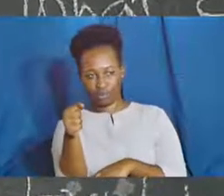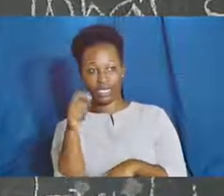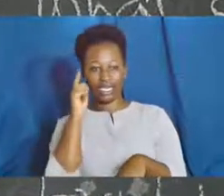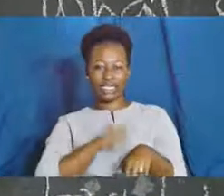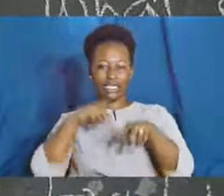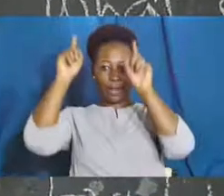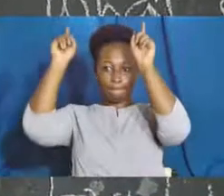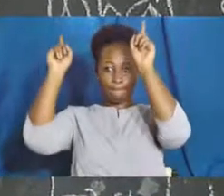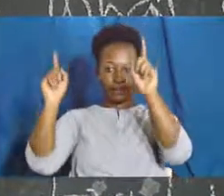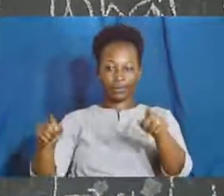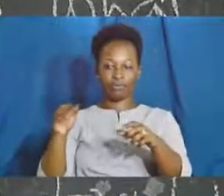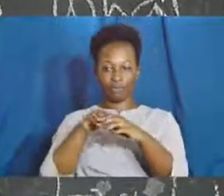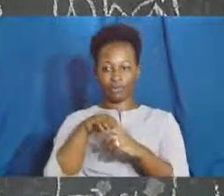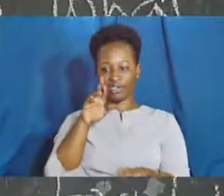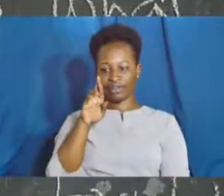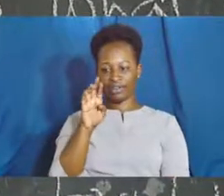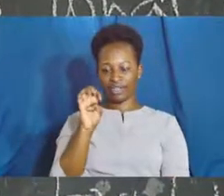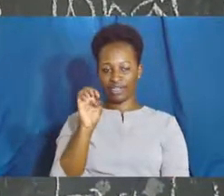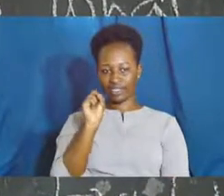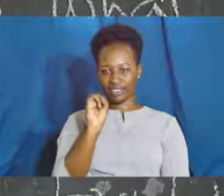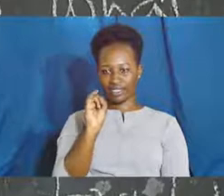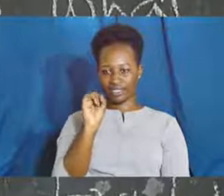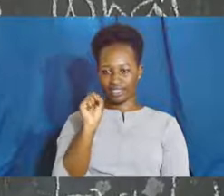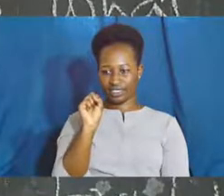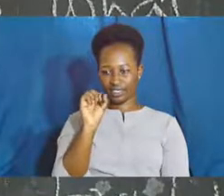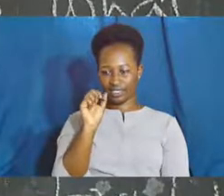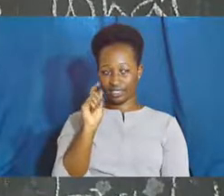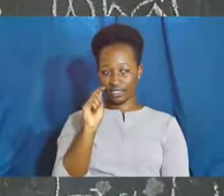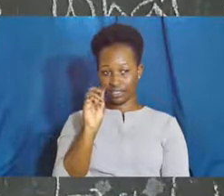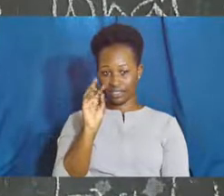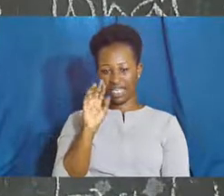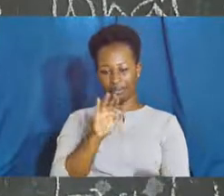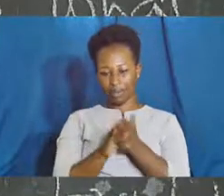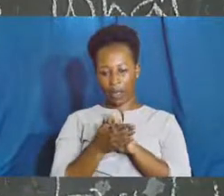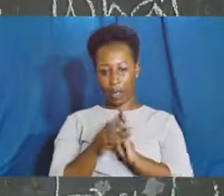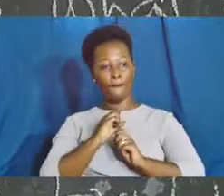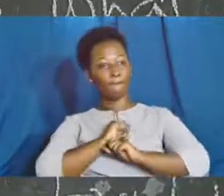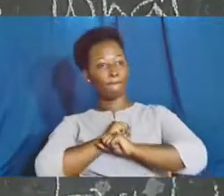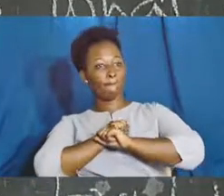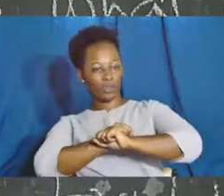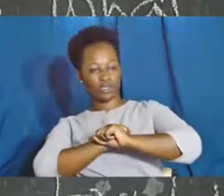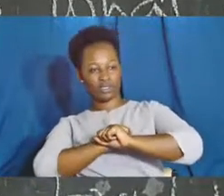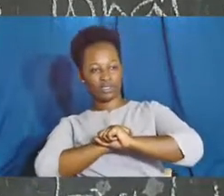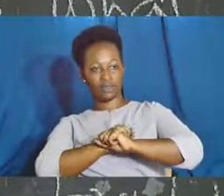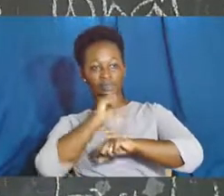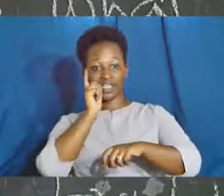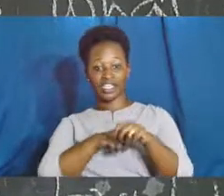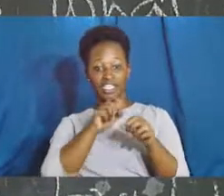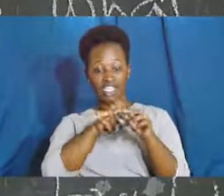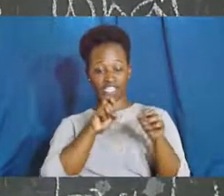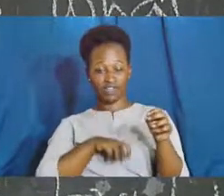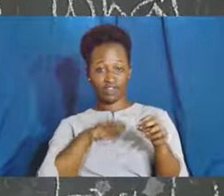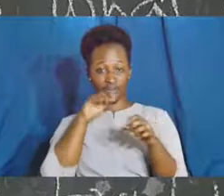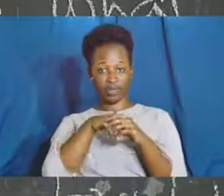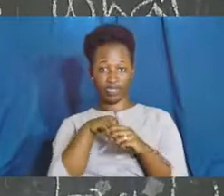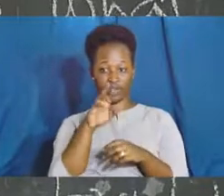resistor, they are now being opposed now to continue, but then when they get out from this resistor,